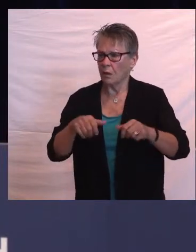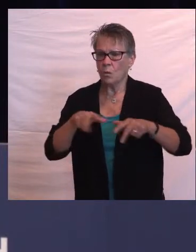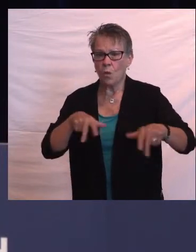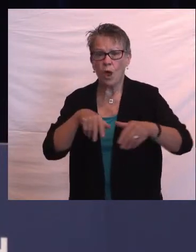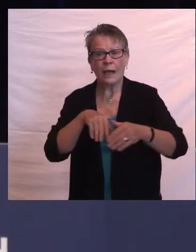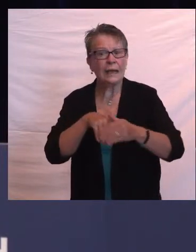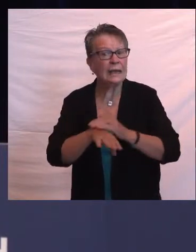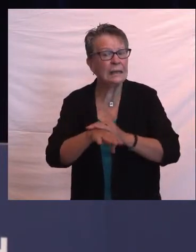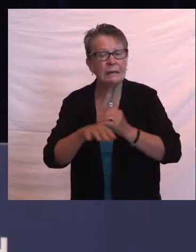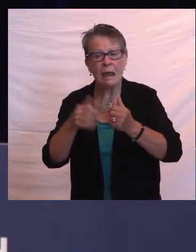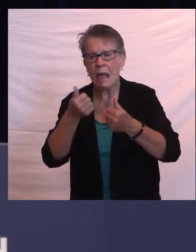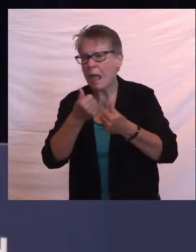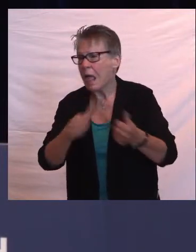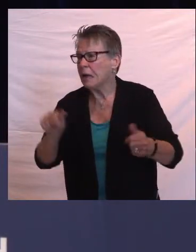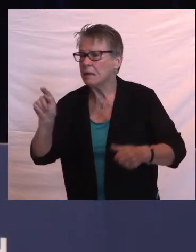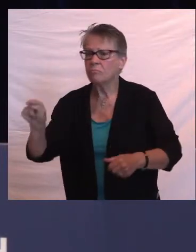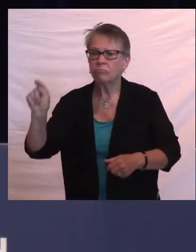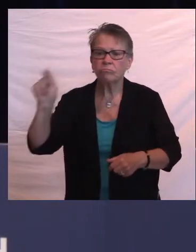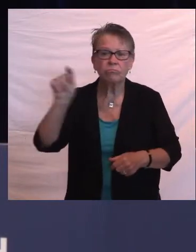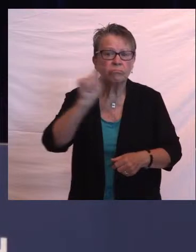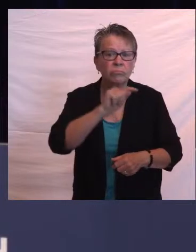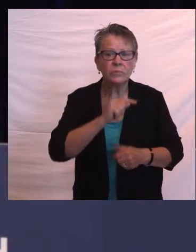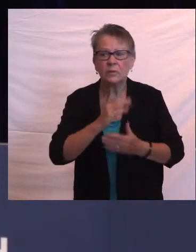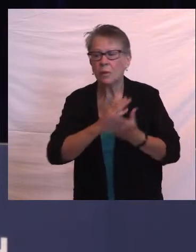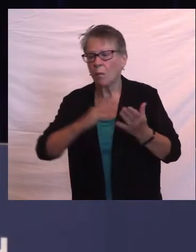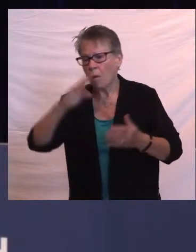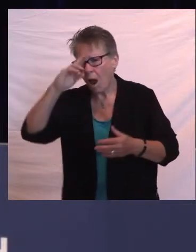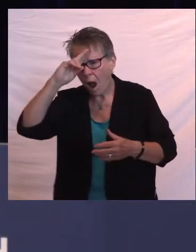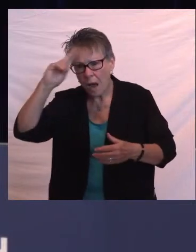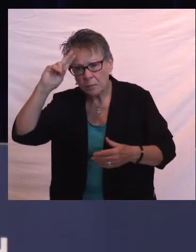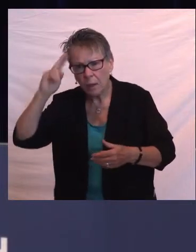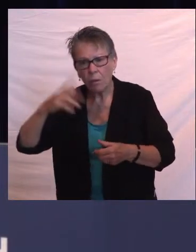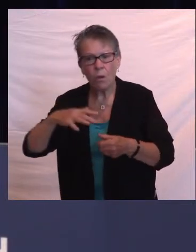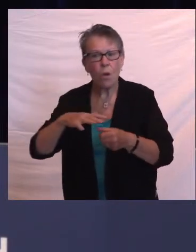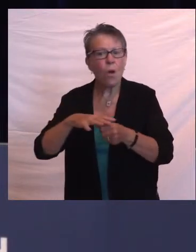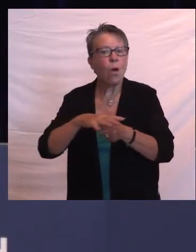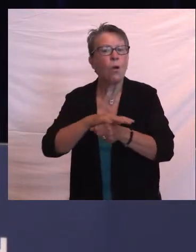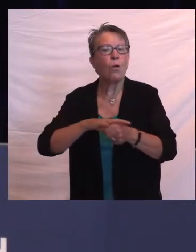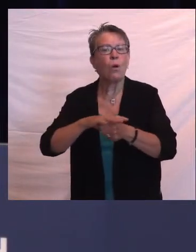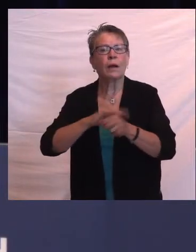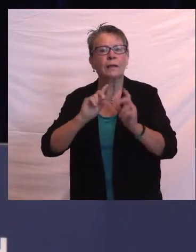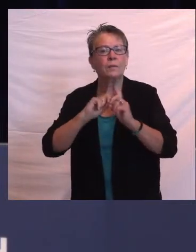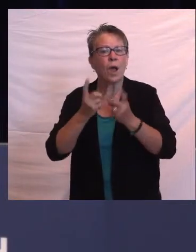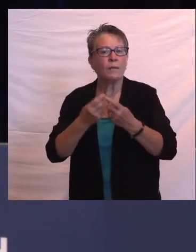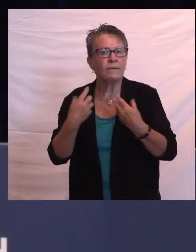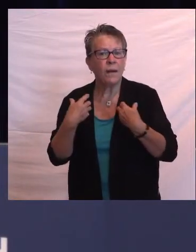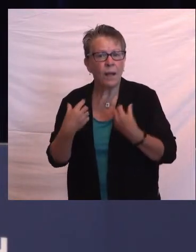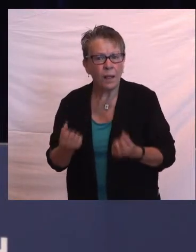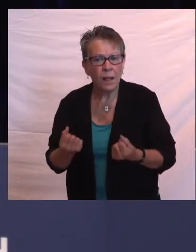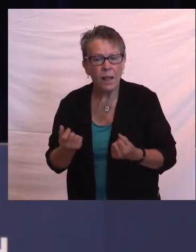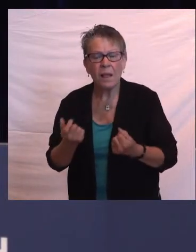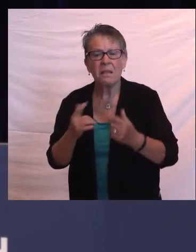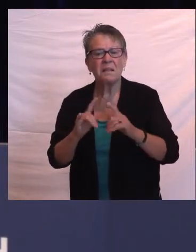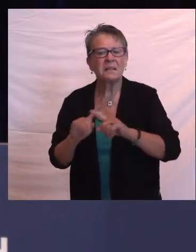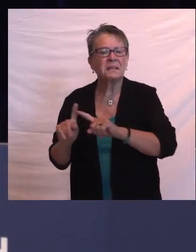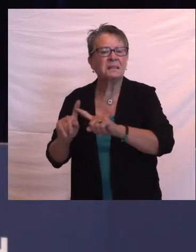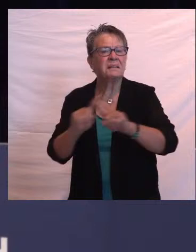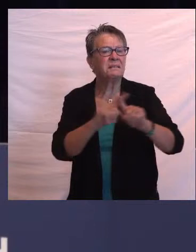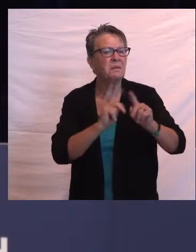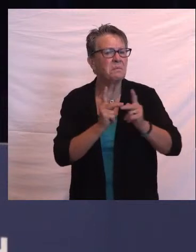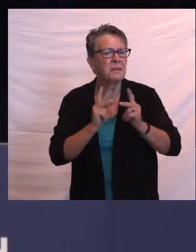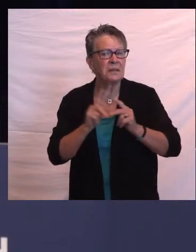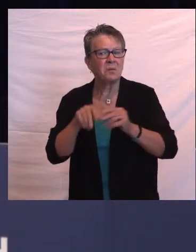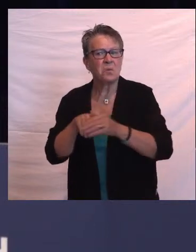hospitals, your local Department of Health, and any existing